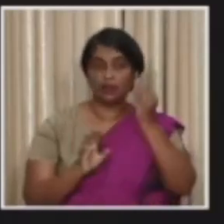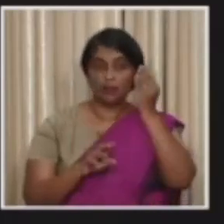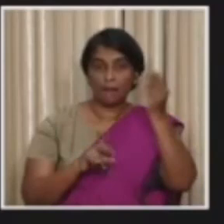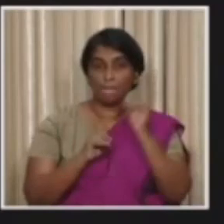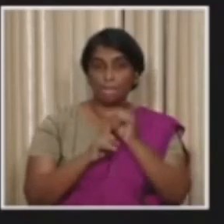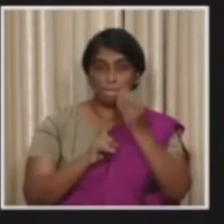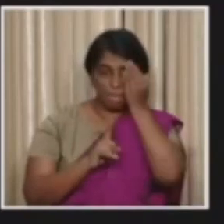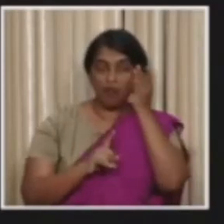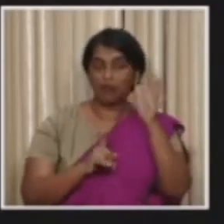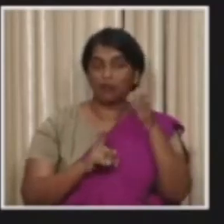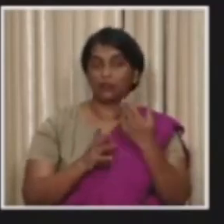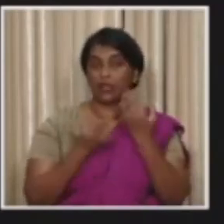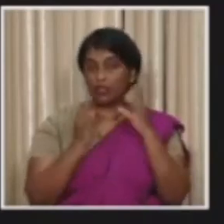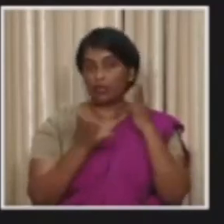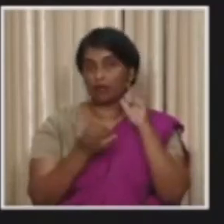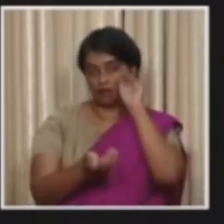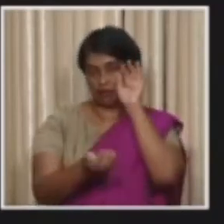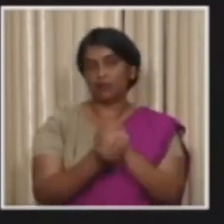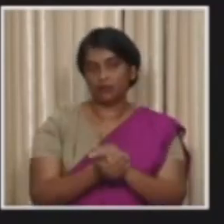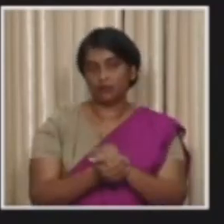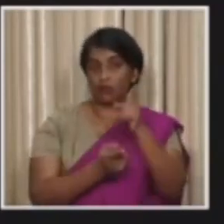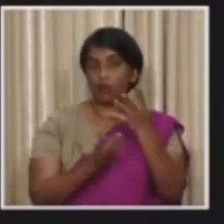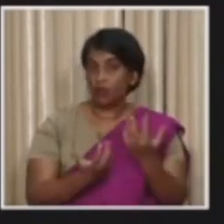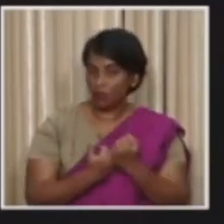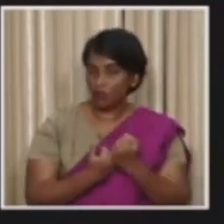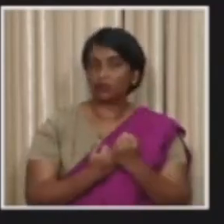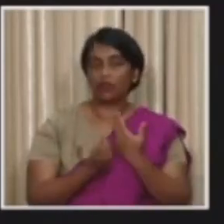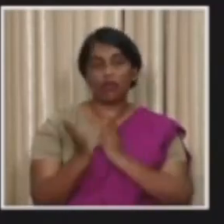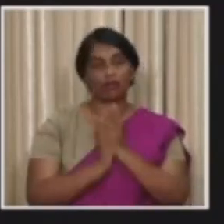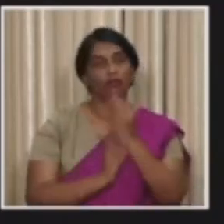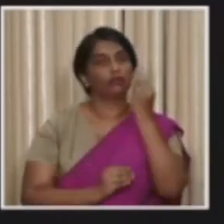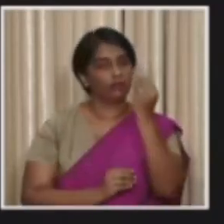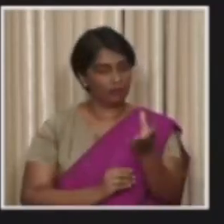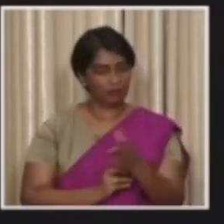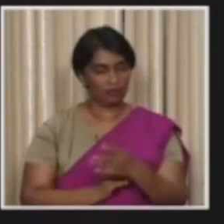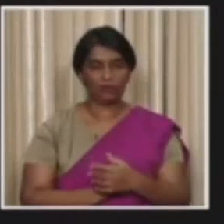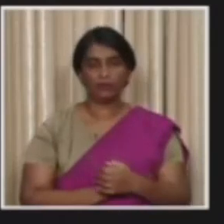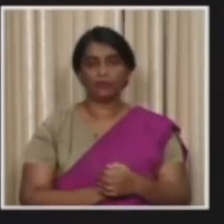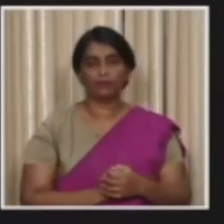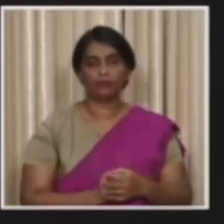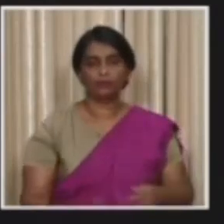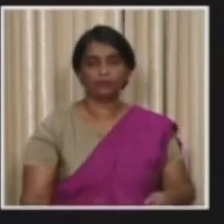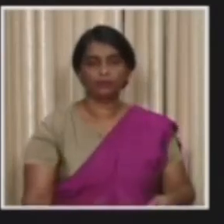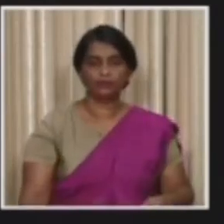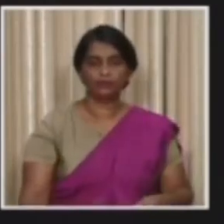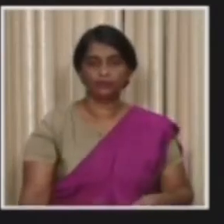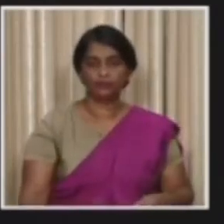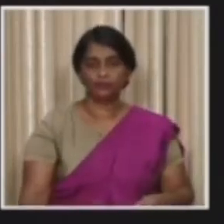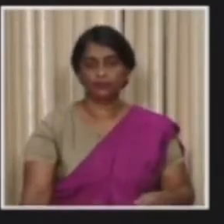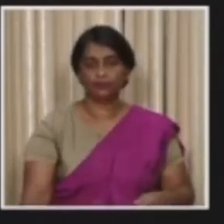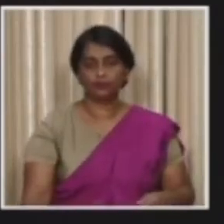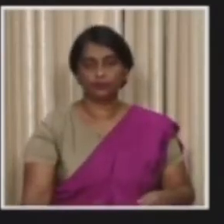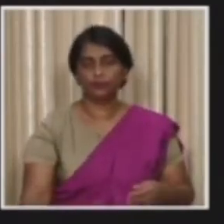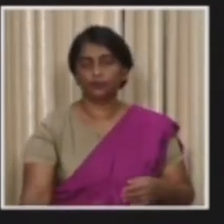due rights until that. That's what we are saying. Until there is absolute peace in that area, you can't have compartmentalized peace.